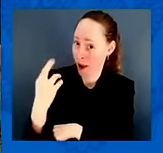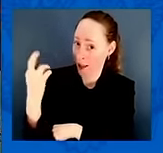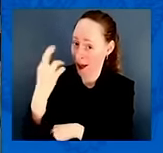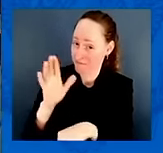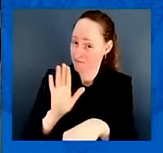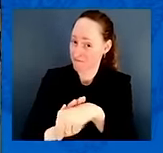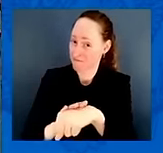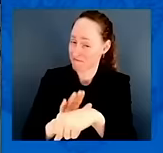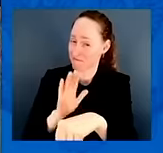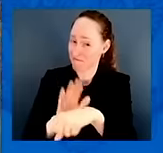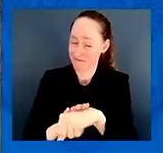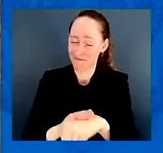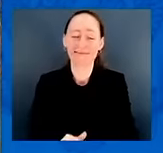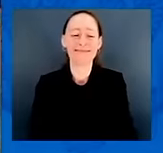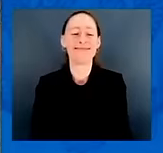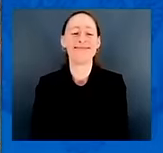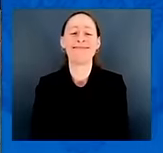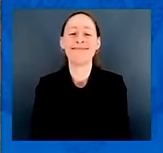Clearly.